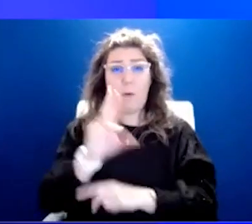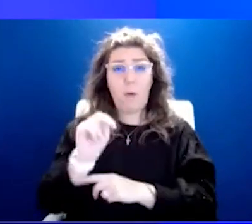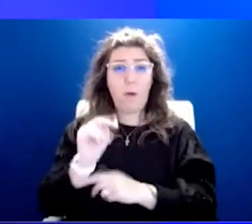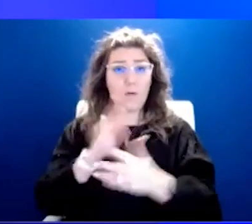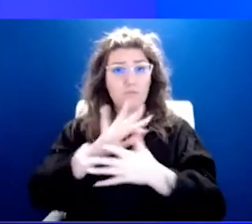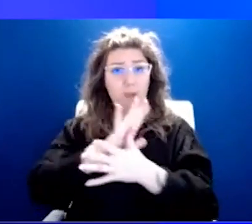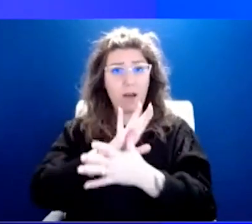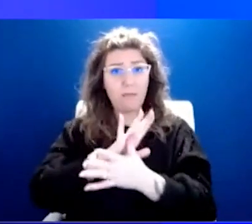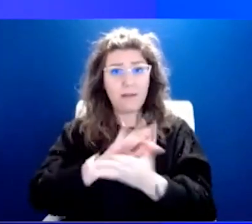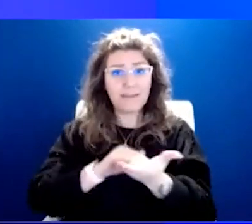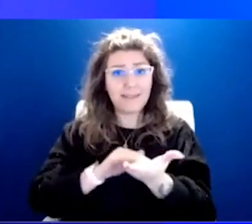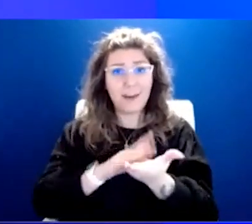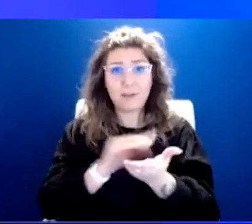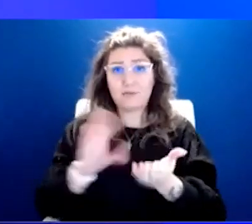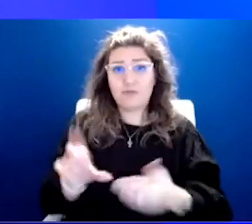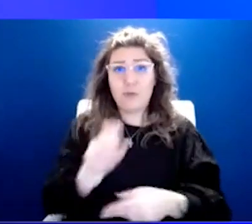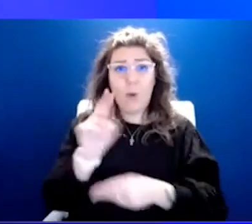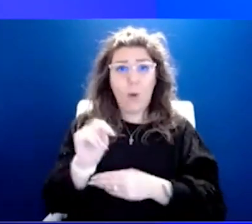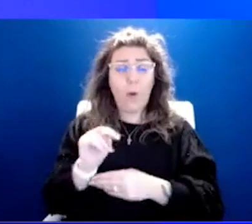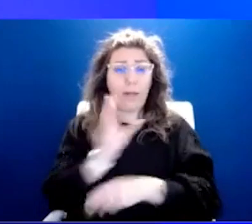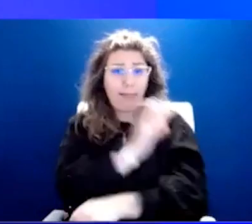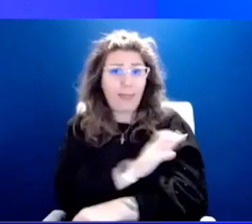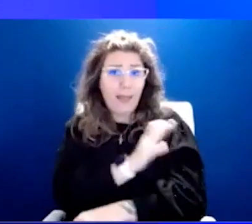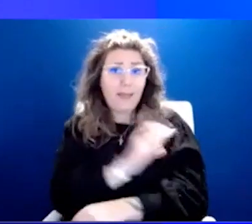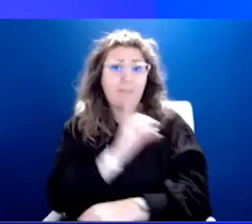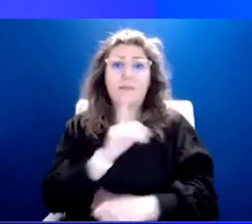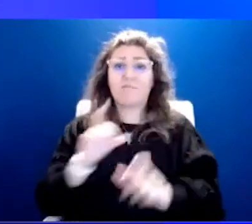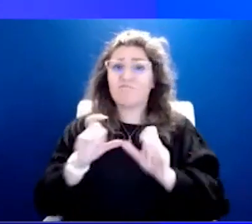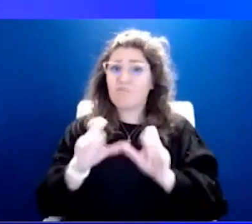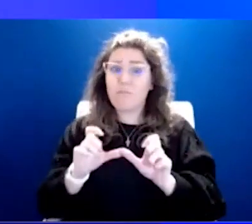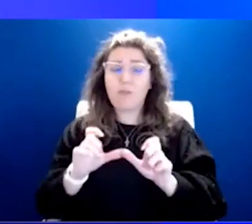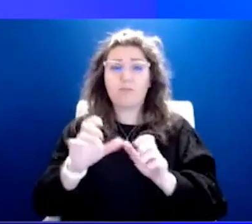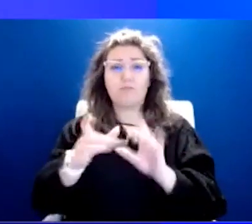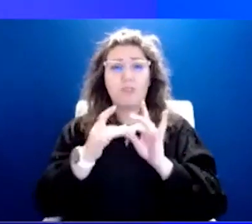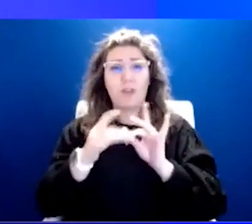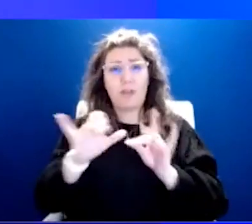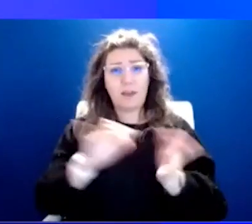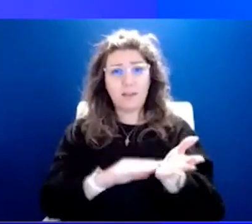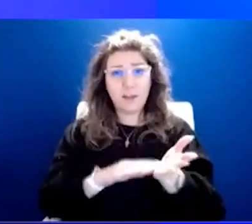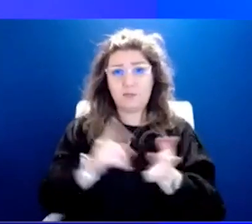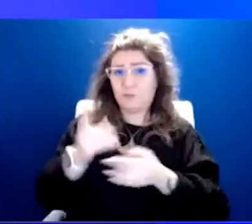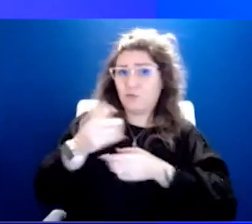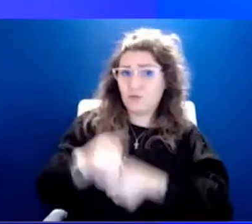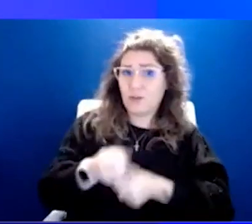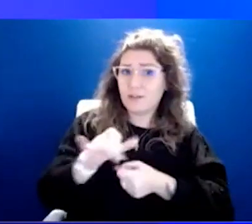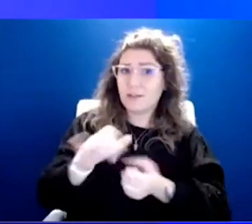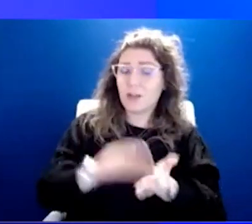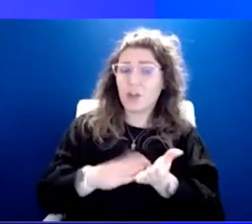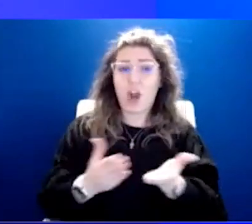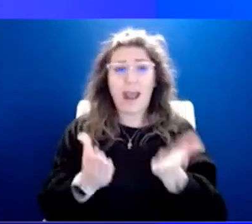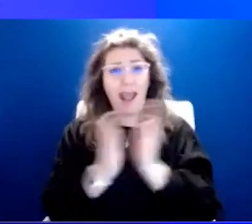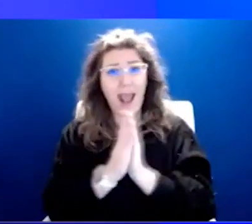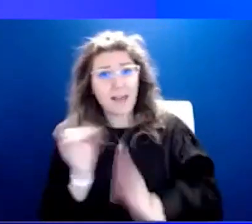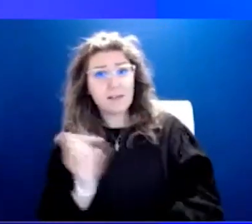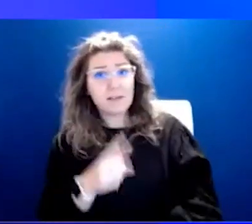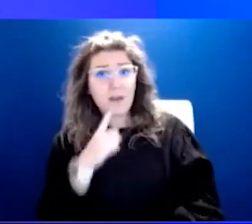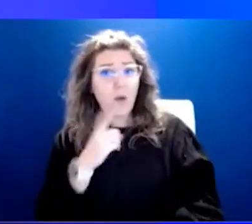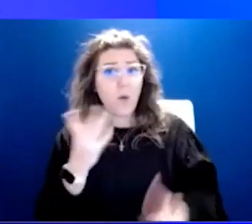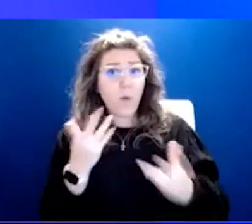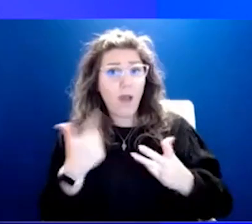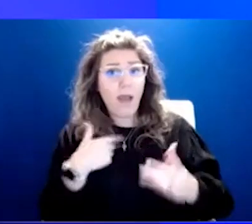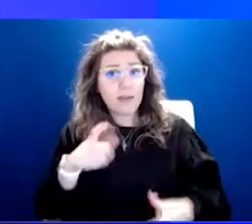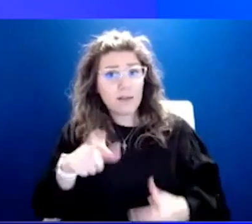own clinic. You have an ongoing relationship yes. with that doctor. You trust that doctor. Ask that doctor, what should I do? That